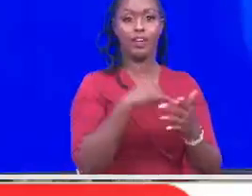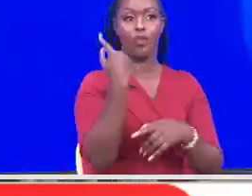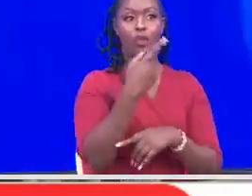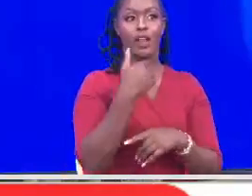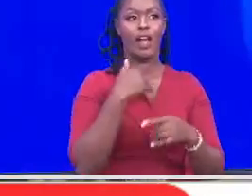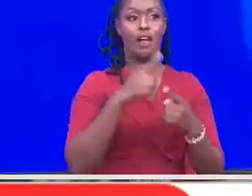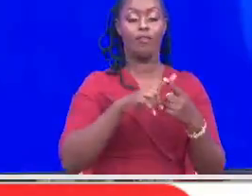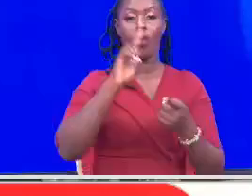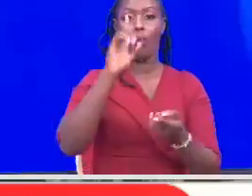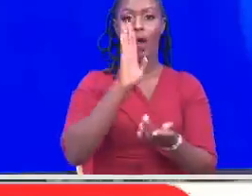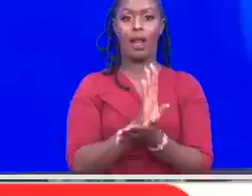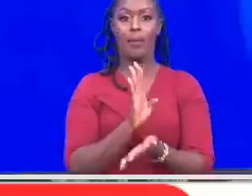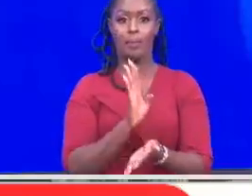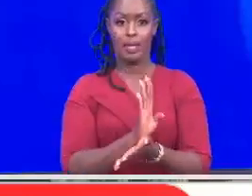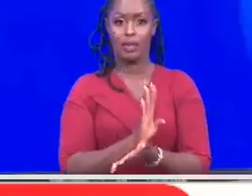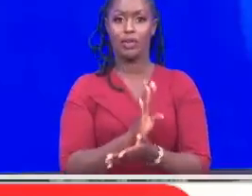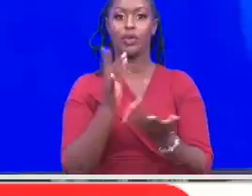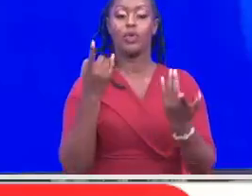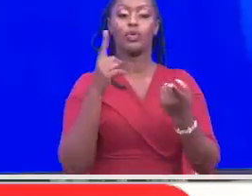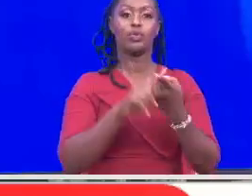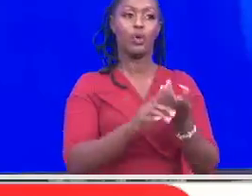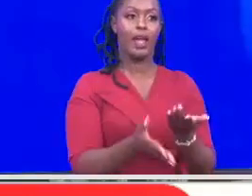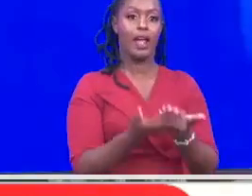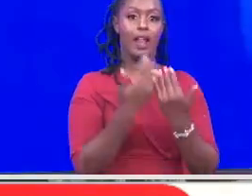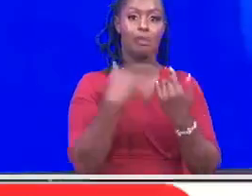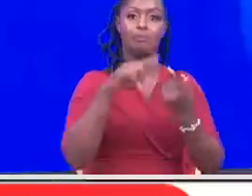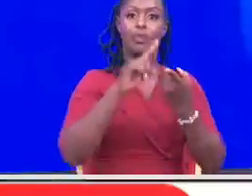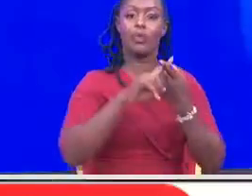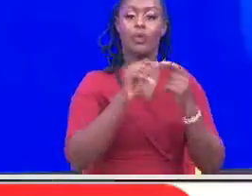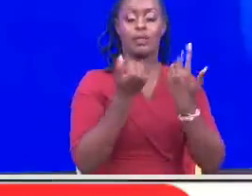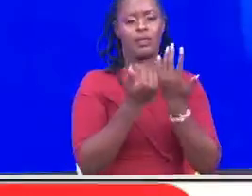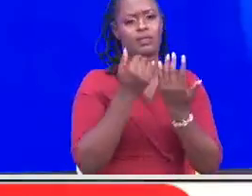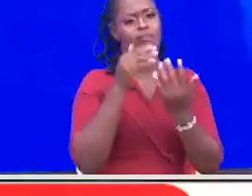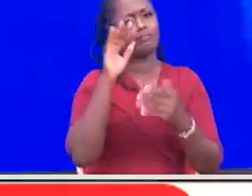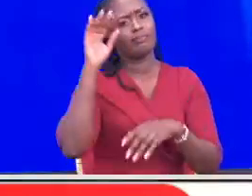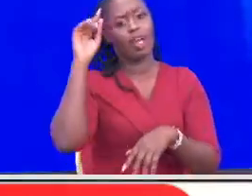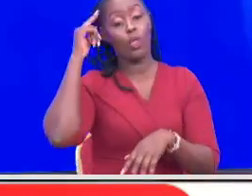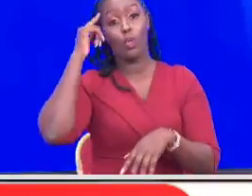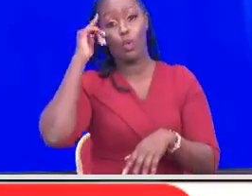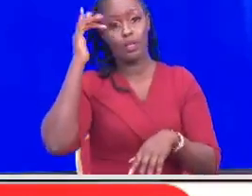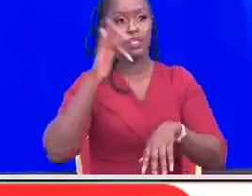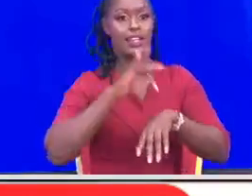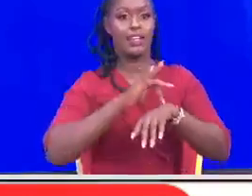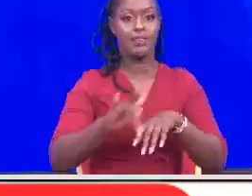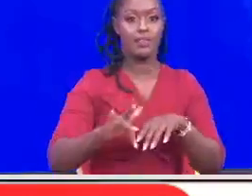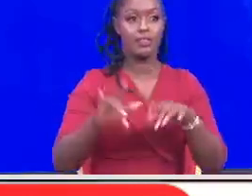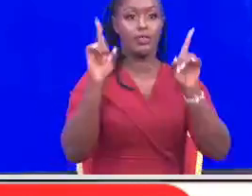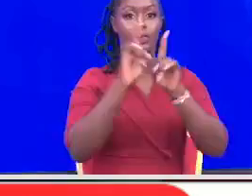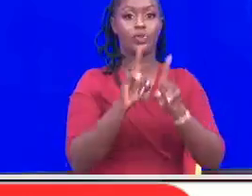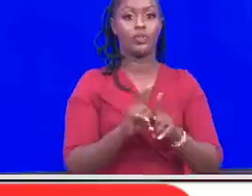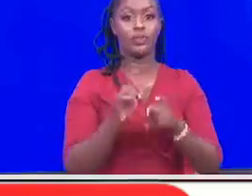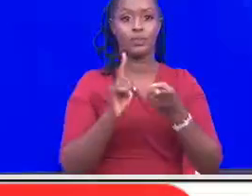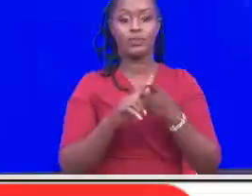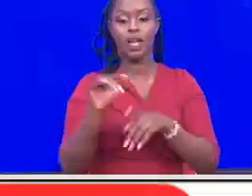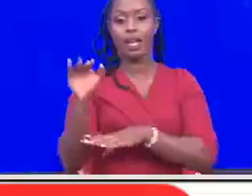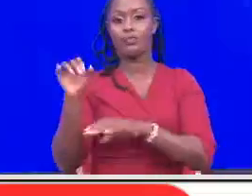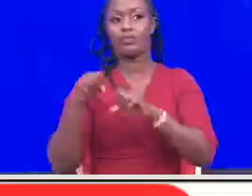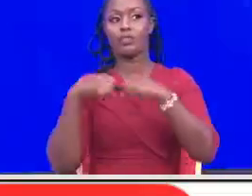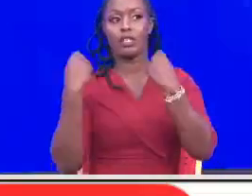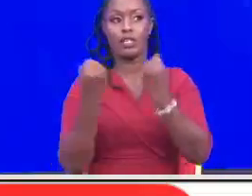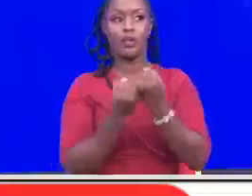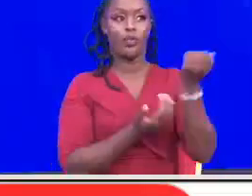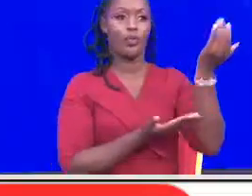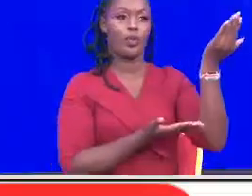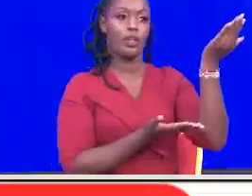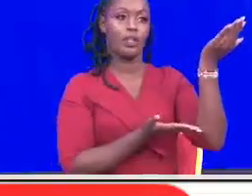of 1 billion earmarked to mitigate anticipated impacts, expecting the rains to cause devastating effects to the society. We're expecting it